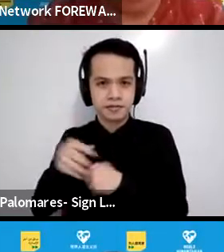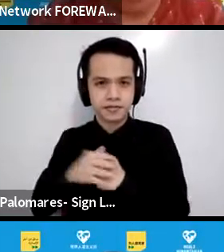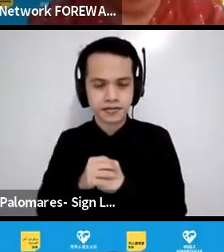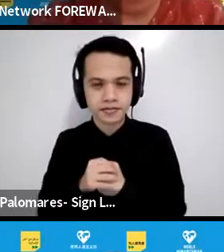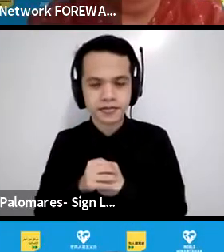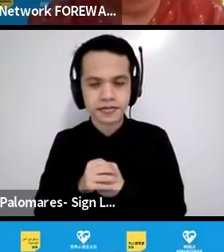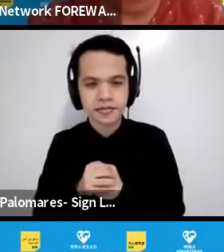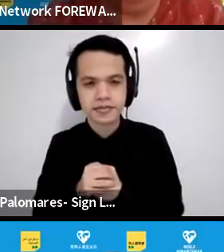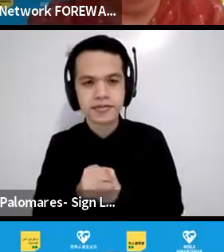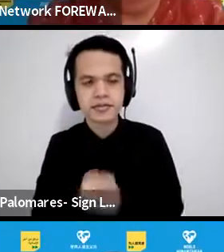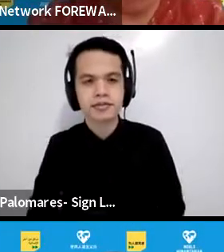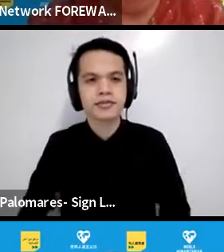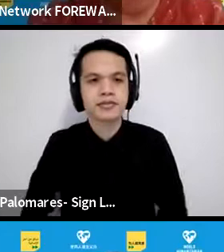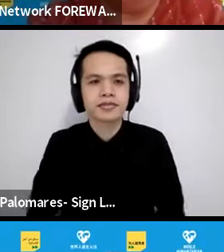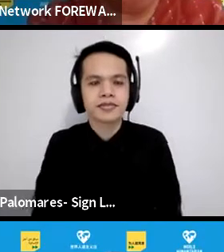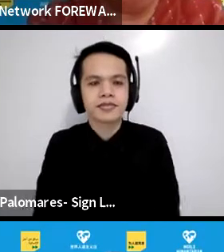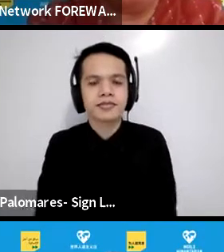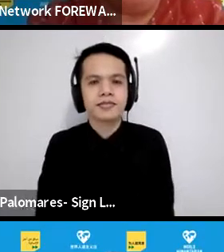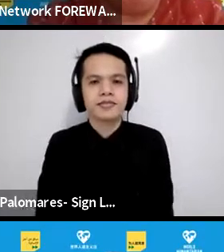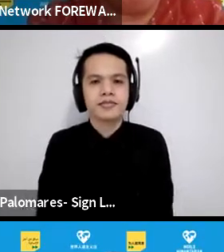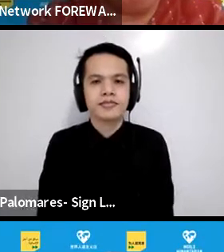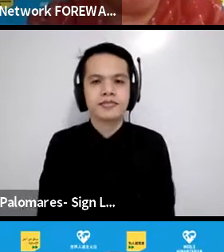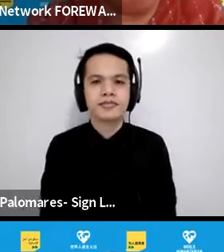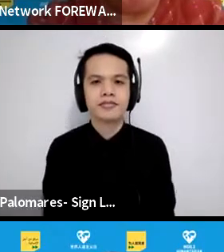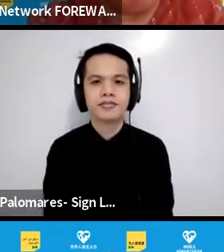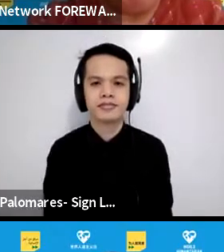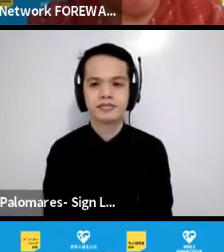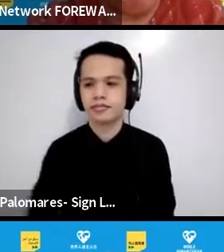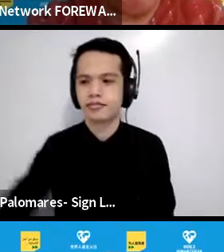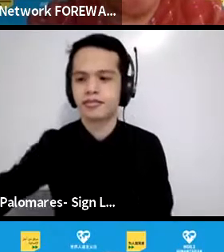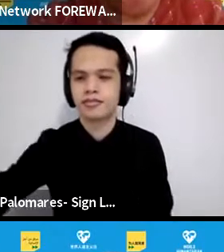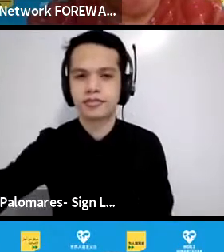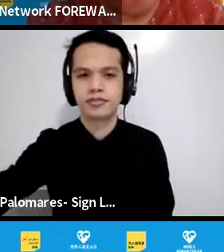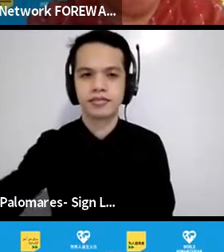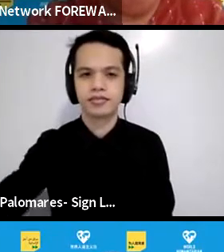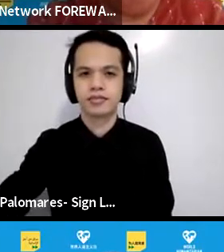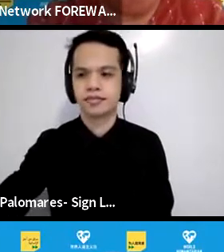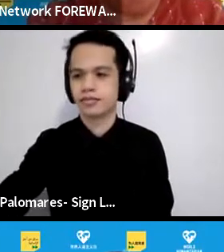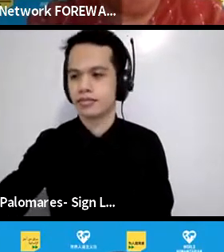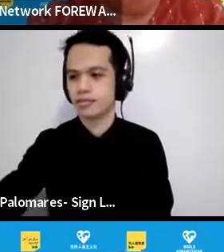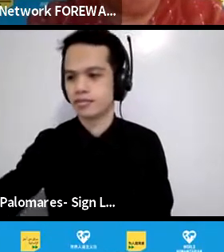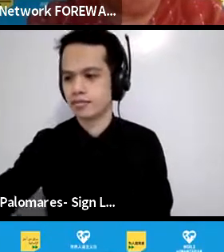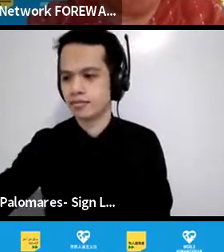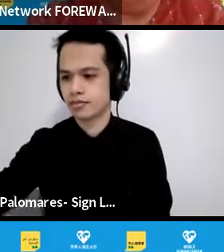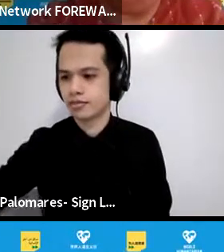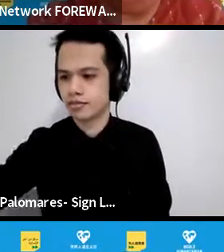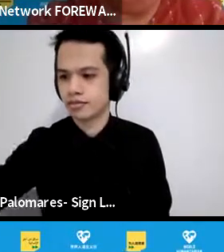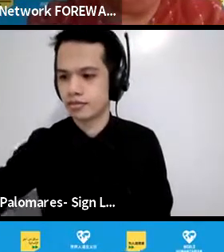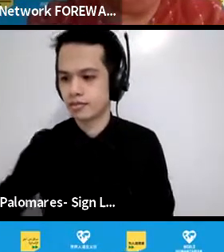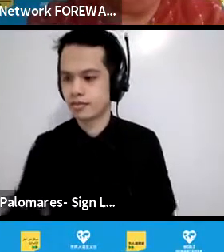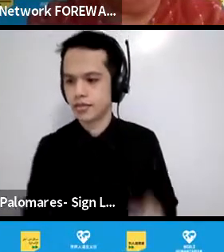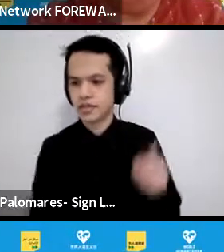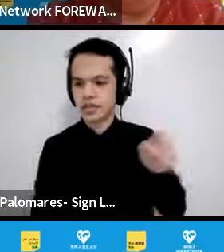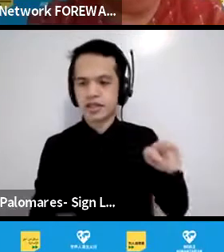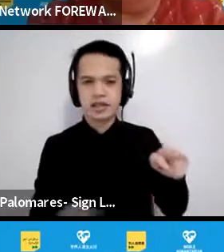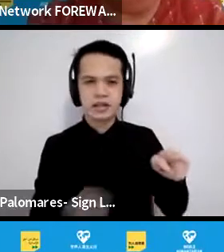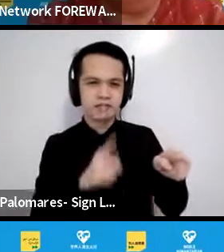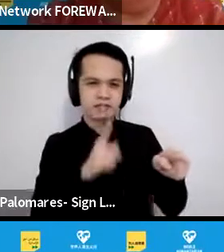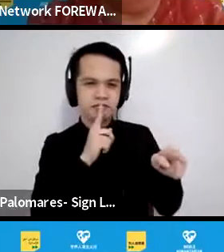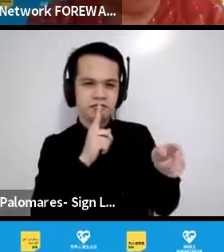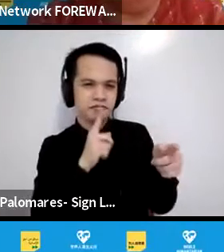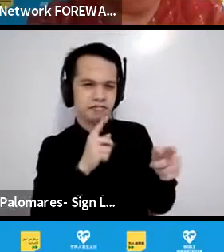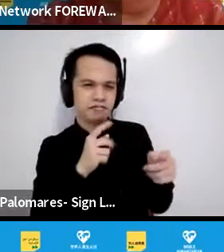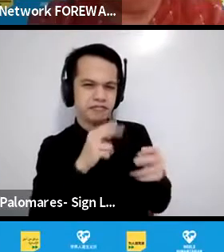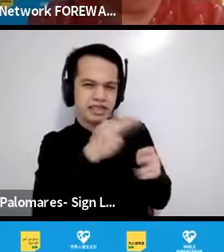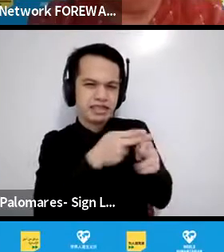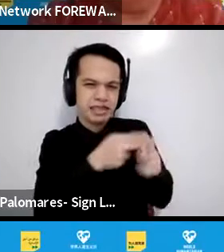Okay, I'll look for it in the chat group. Okay, from an anonymous participant, could you please